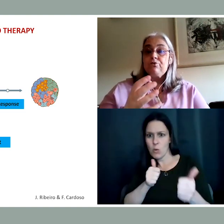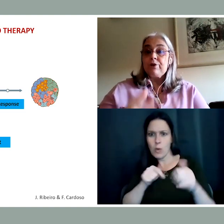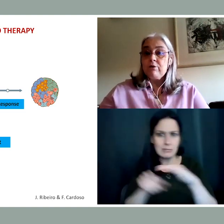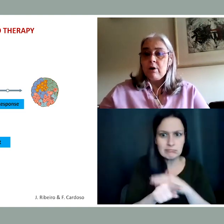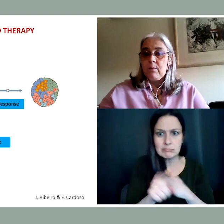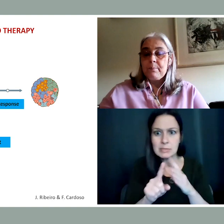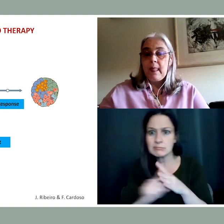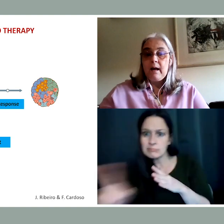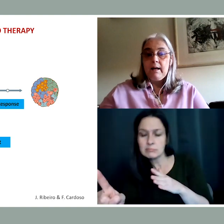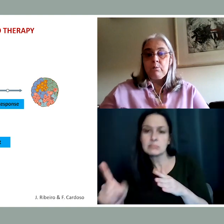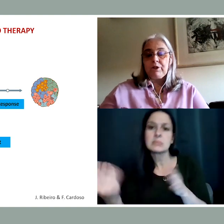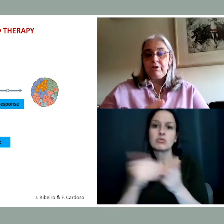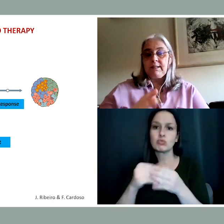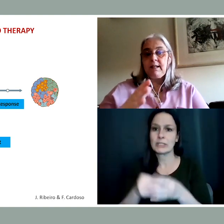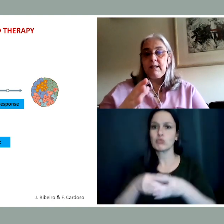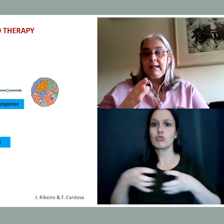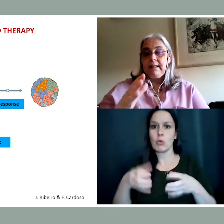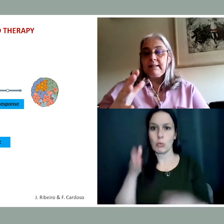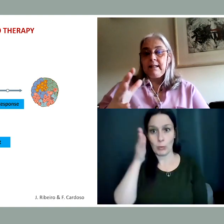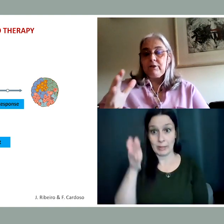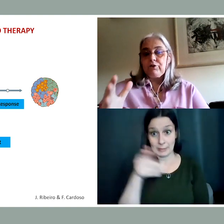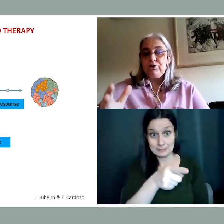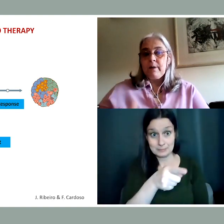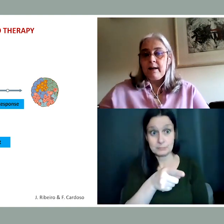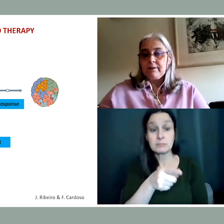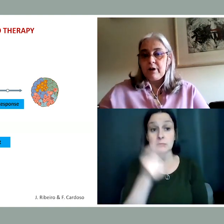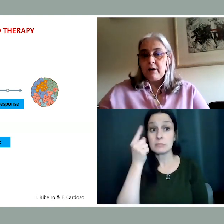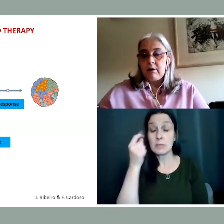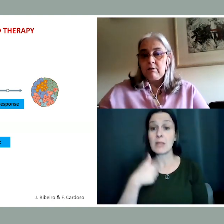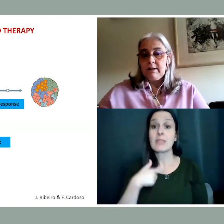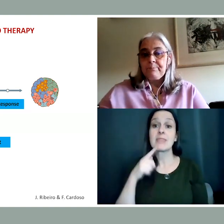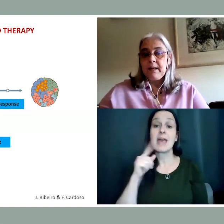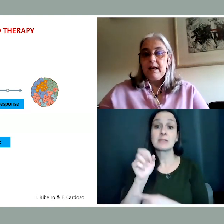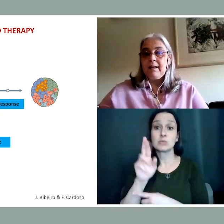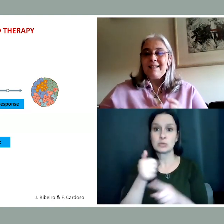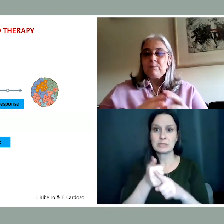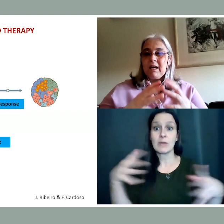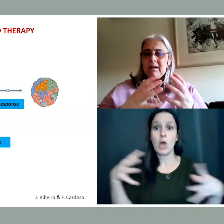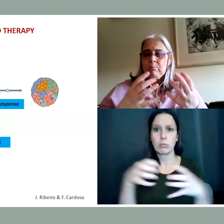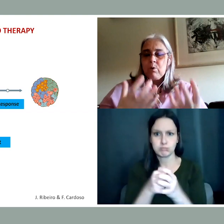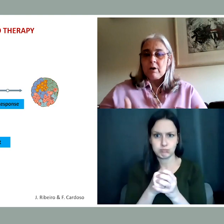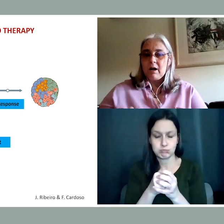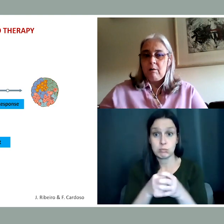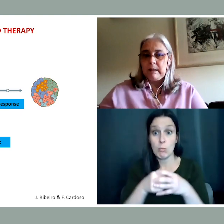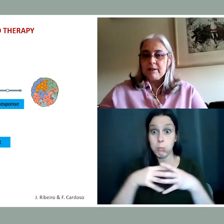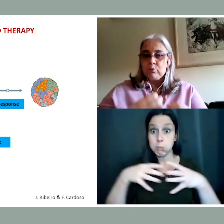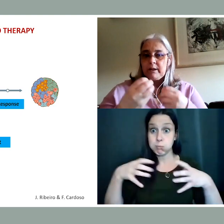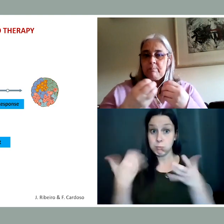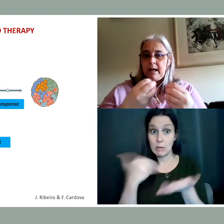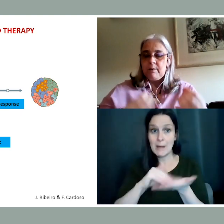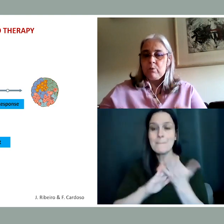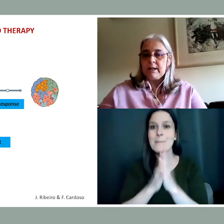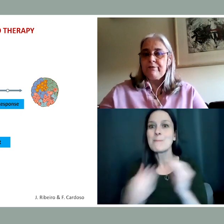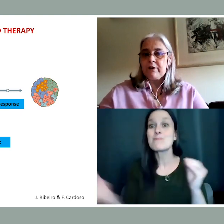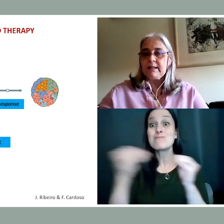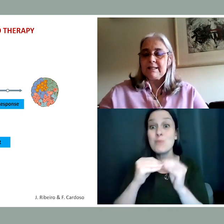to regrow. And what you see is that the tumor has regrown and has become more complex with